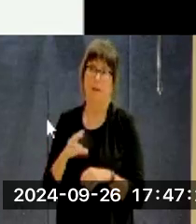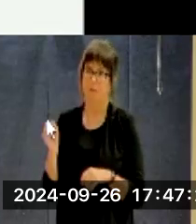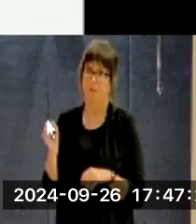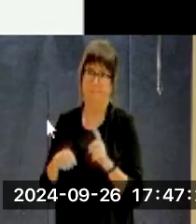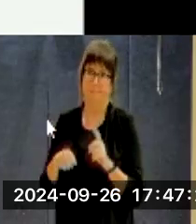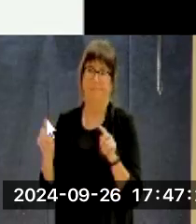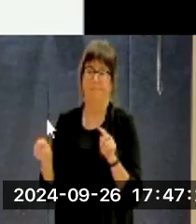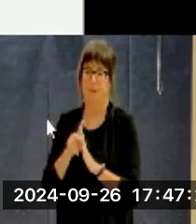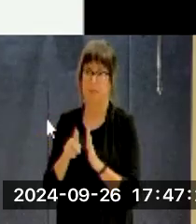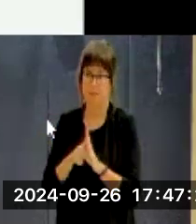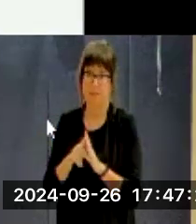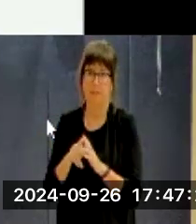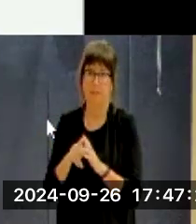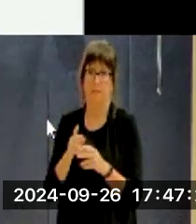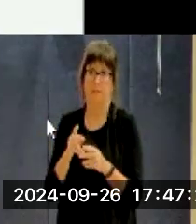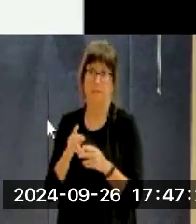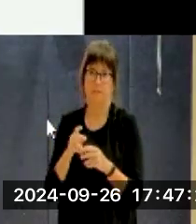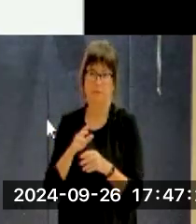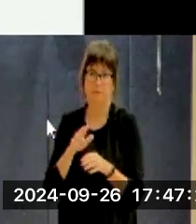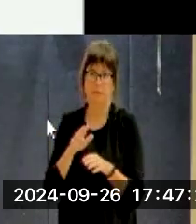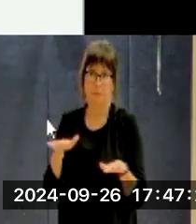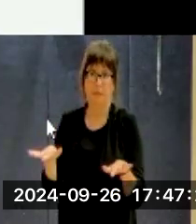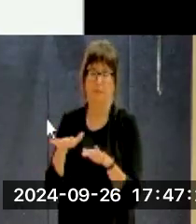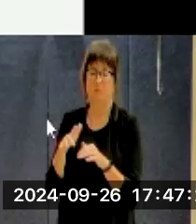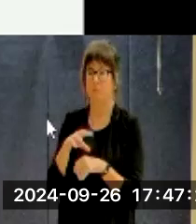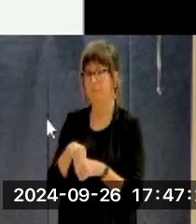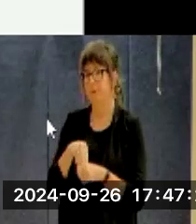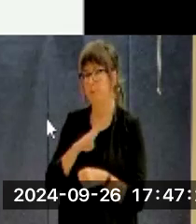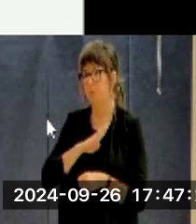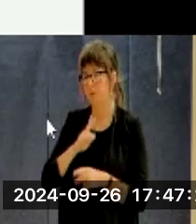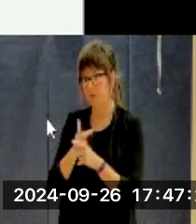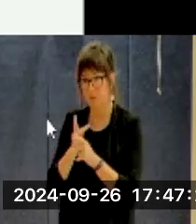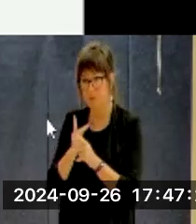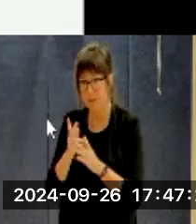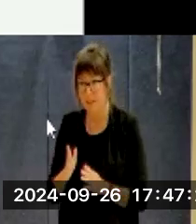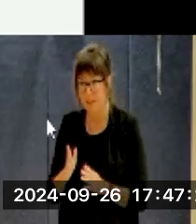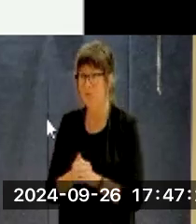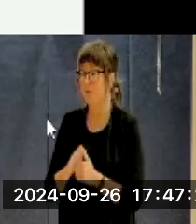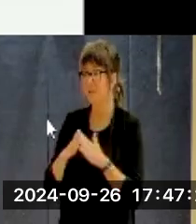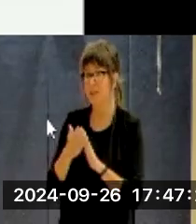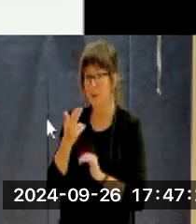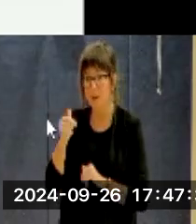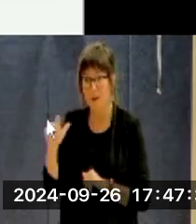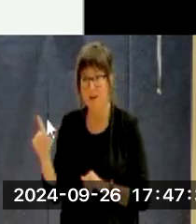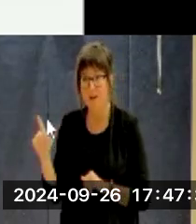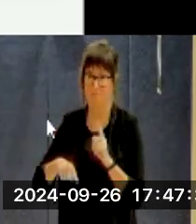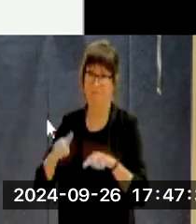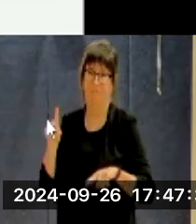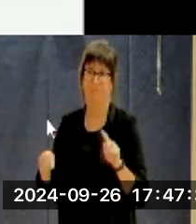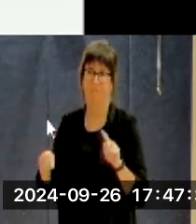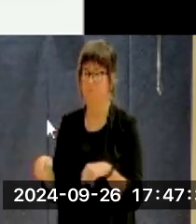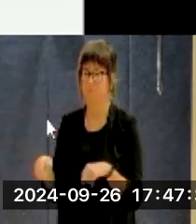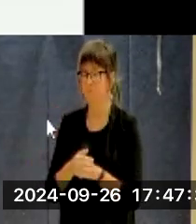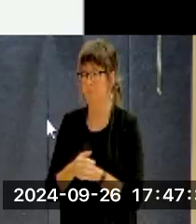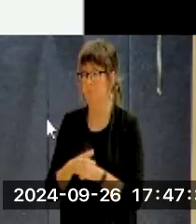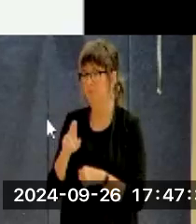policy spaces, including Board of Supervisors, city halls, all those sorts of things, and of